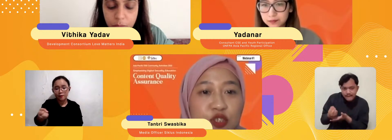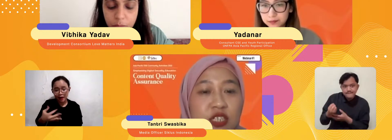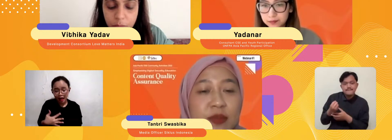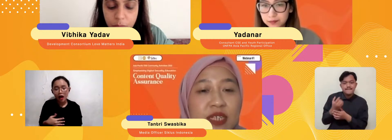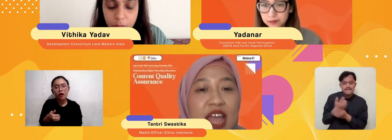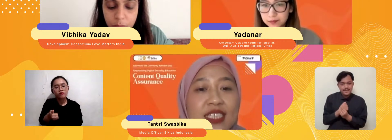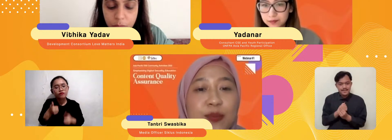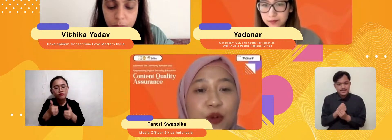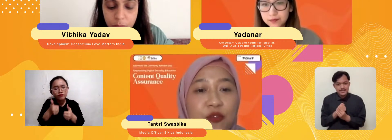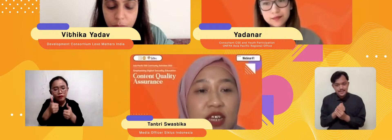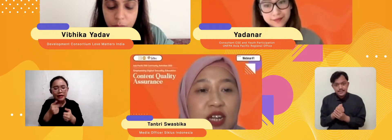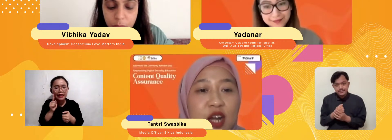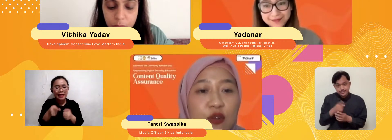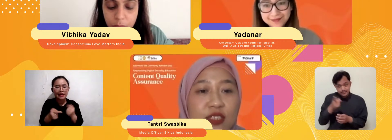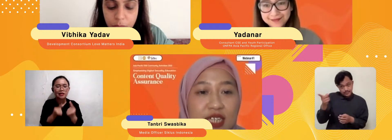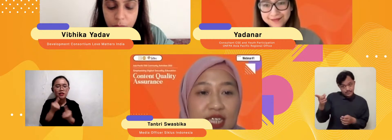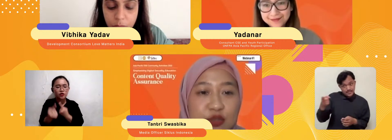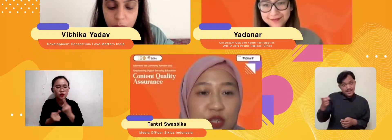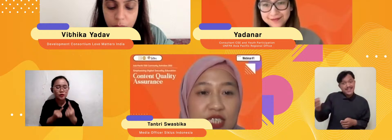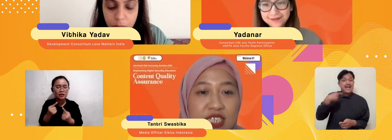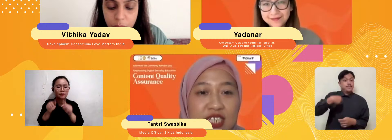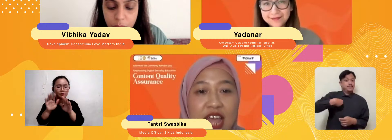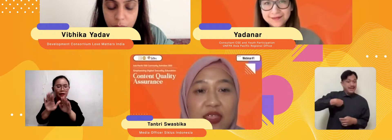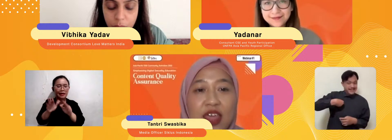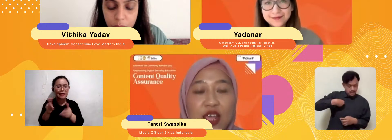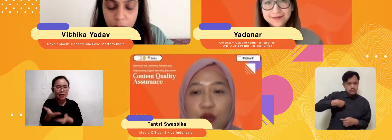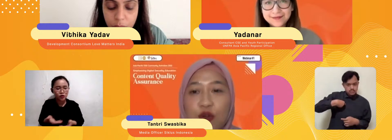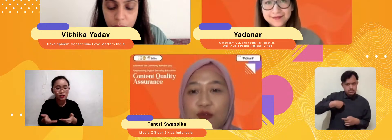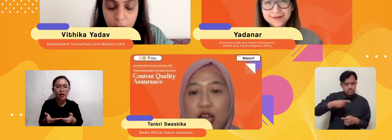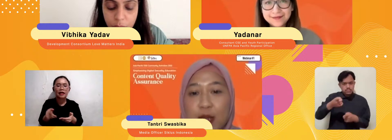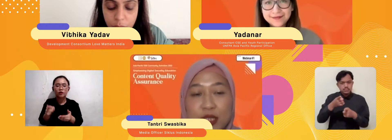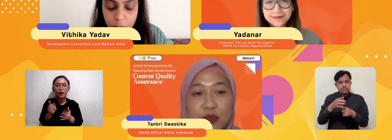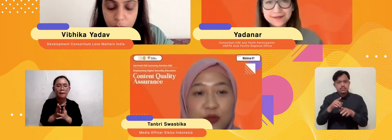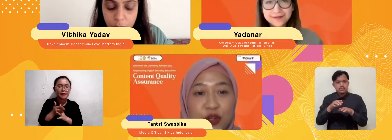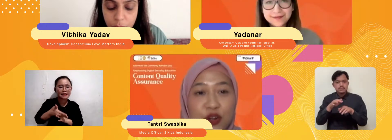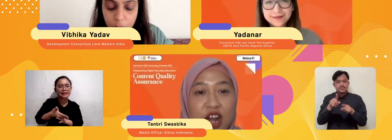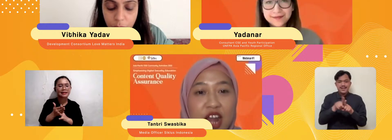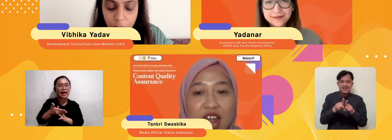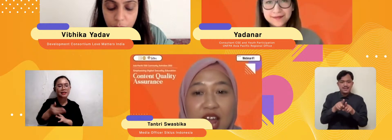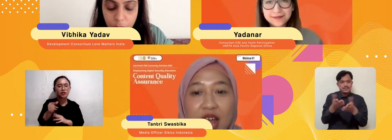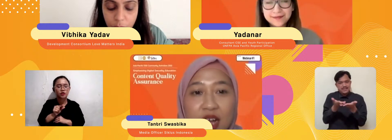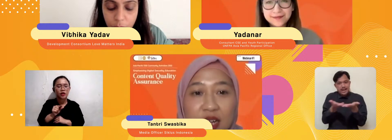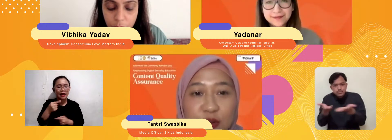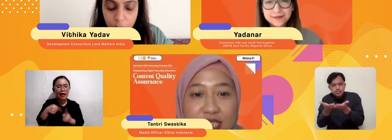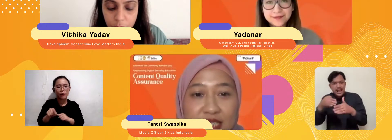of social media as a provider of sex education. Thank you very much for your